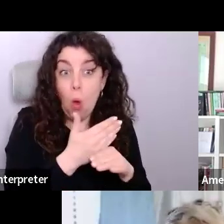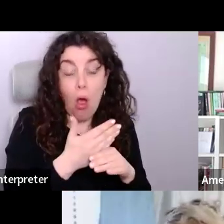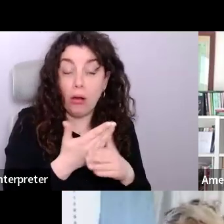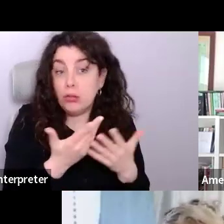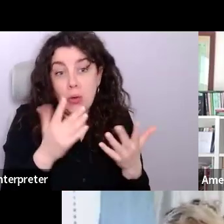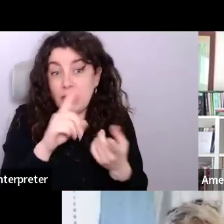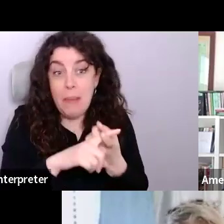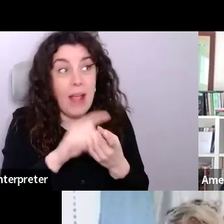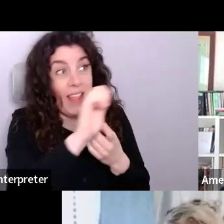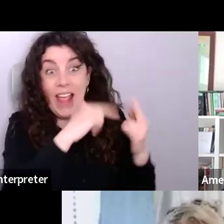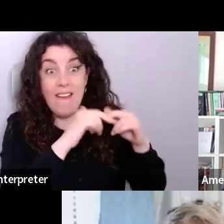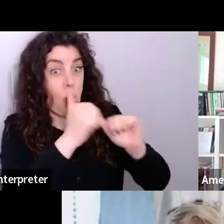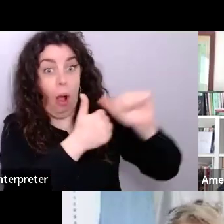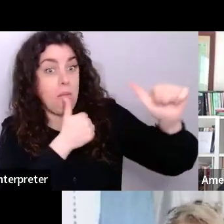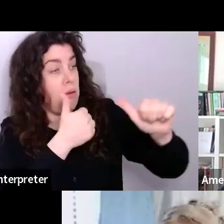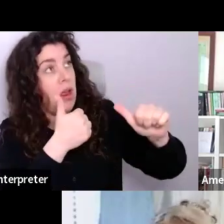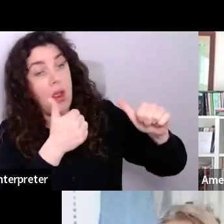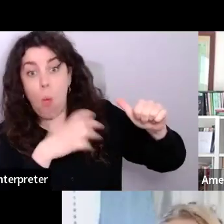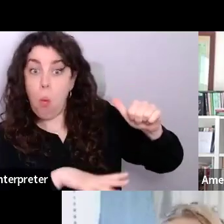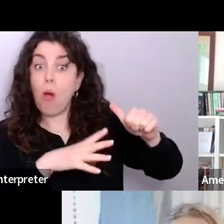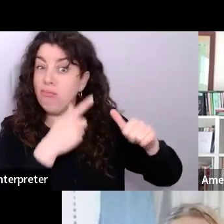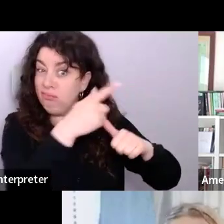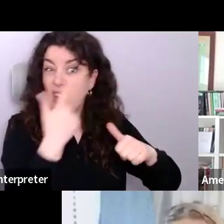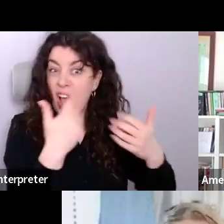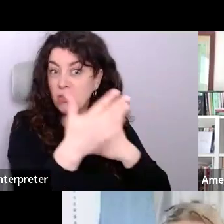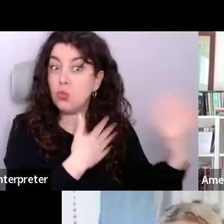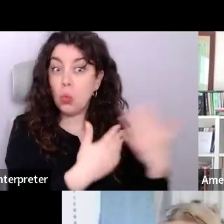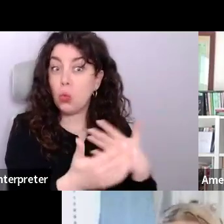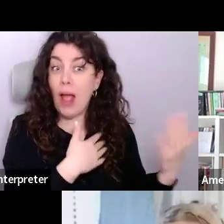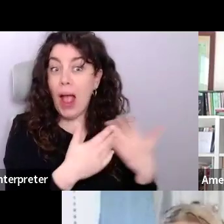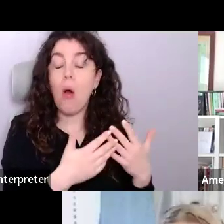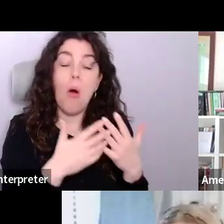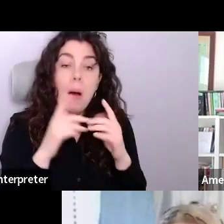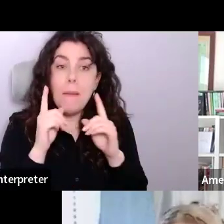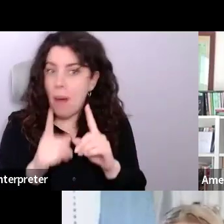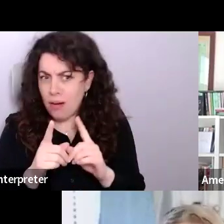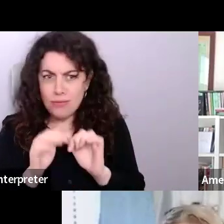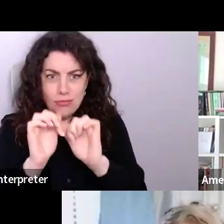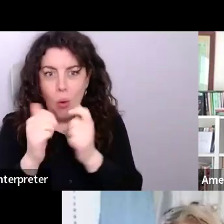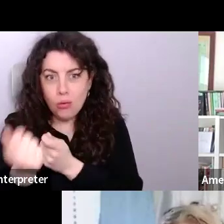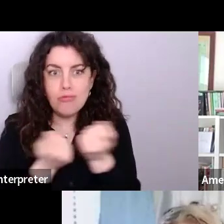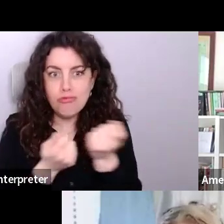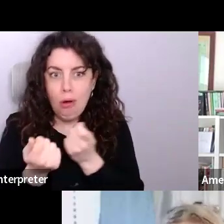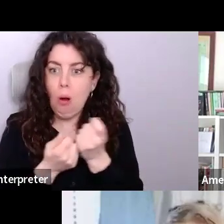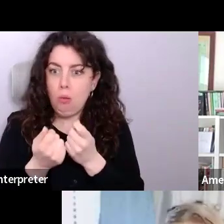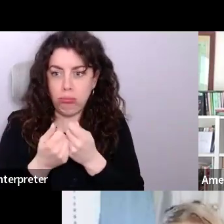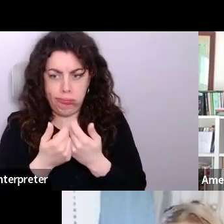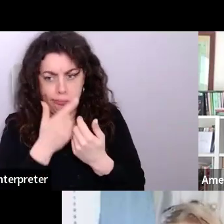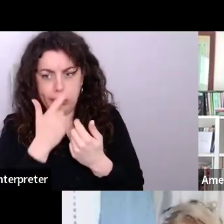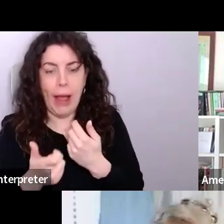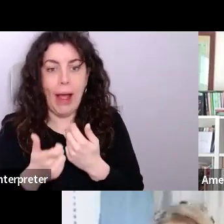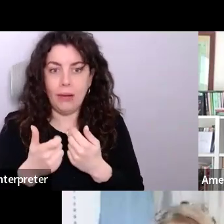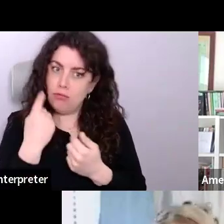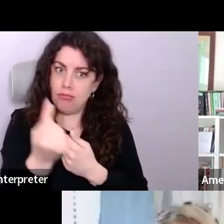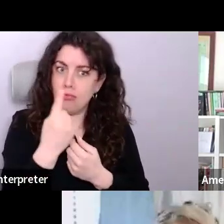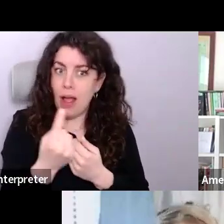your employer is on board, you have an easier job, they will deal with it. But you're also fully in control of dealing with it yourself. Even if you're employed,